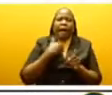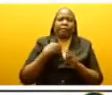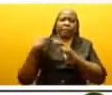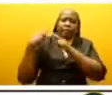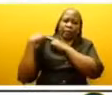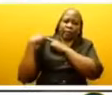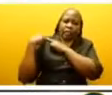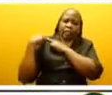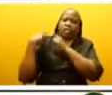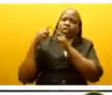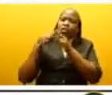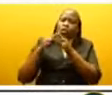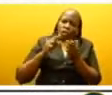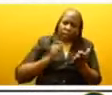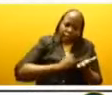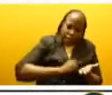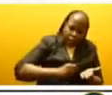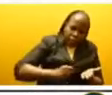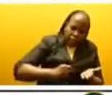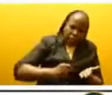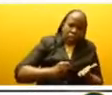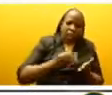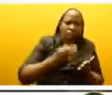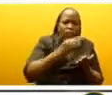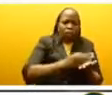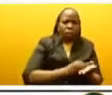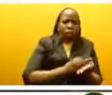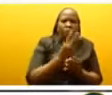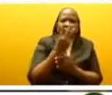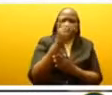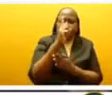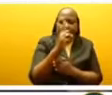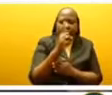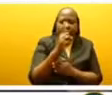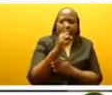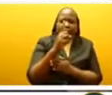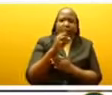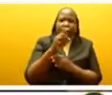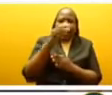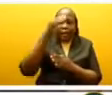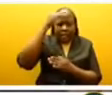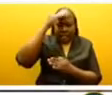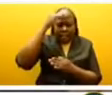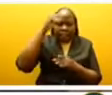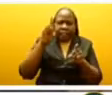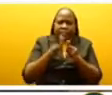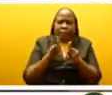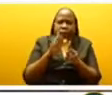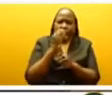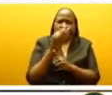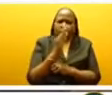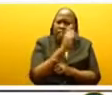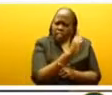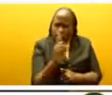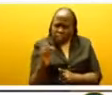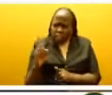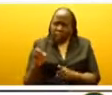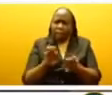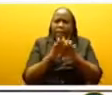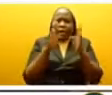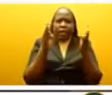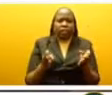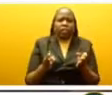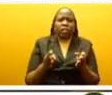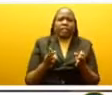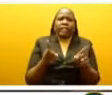Form 41 the head of rejection for each ballot, and for our purposes, Sub-Regulation